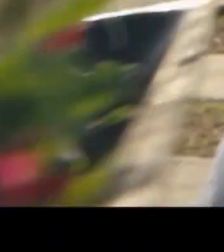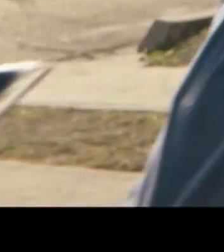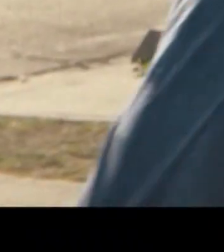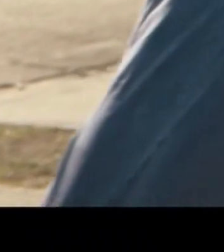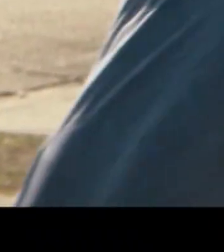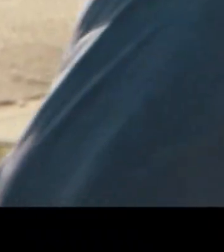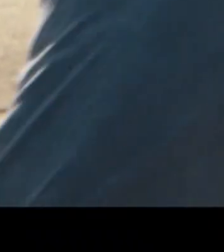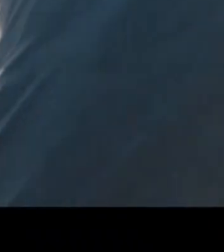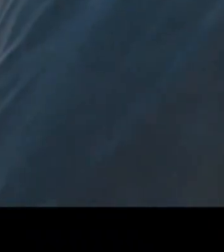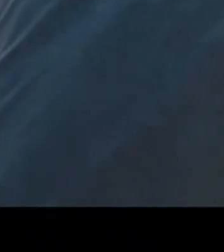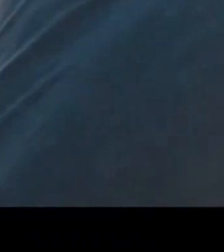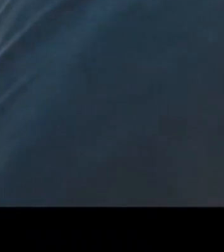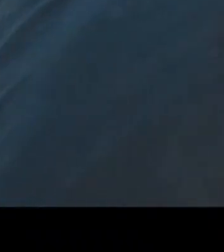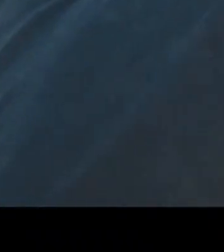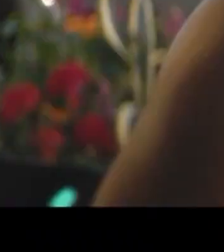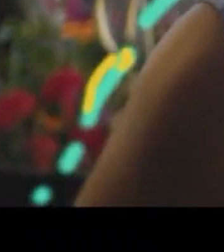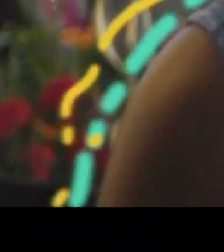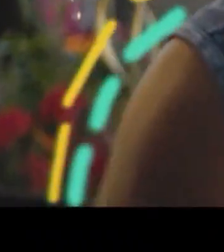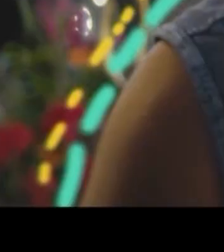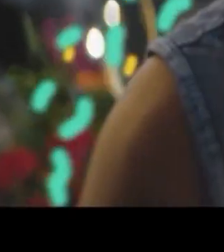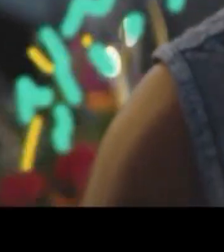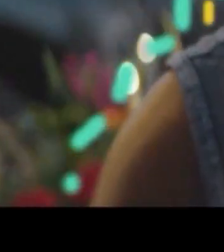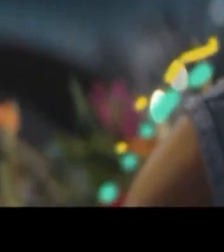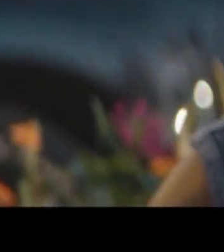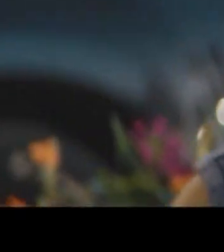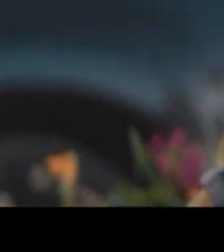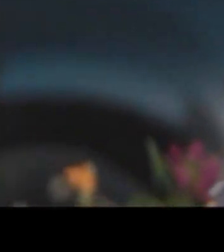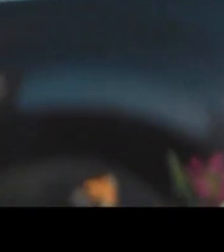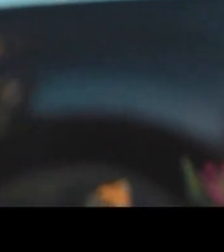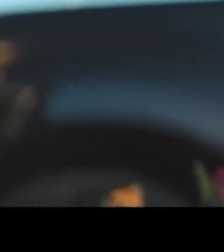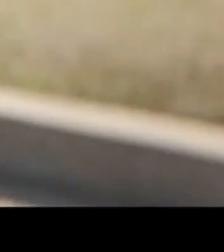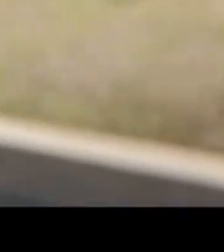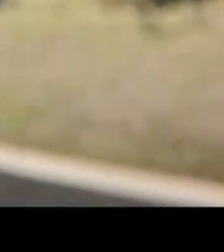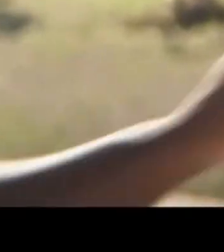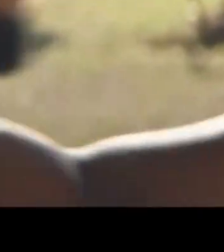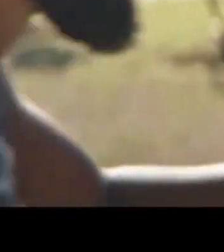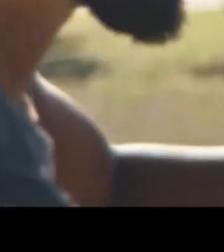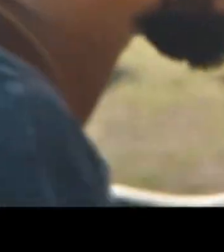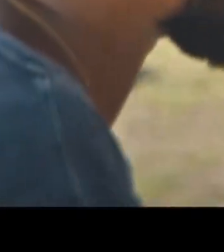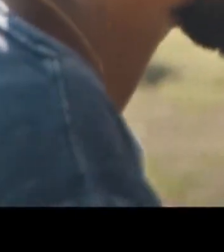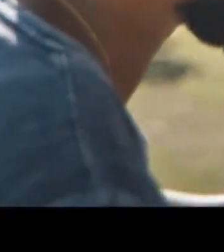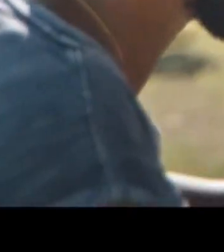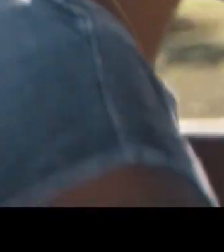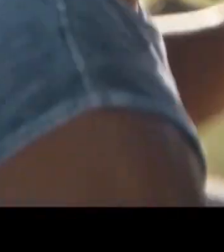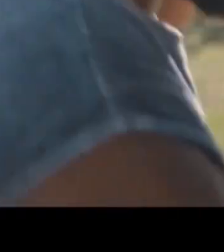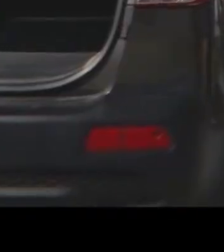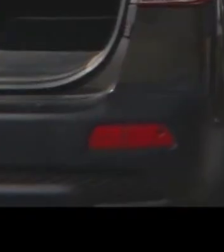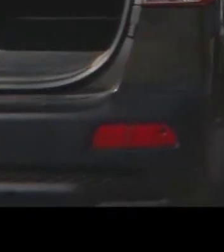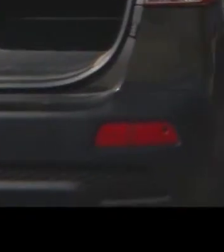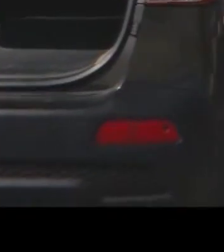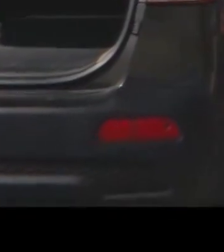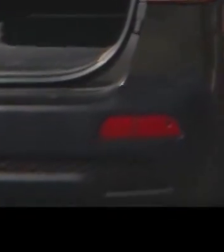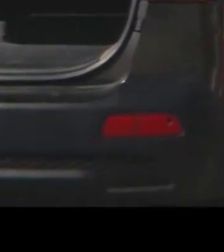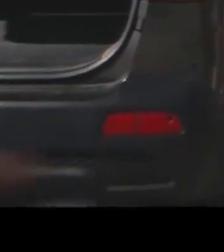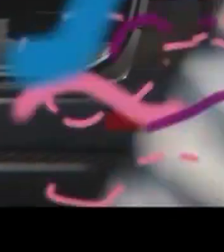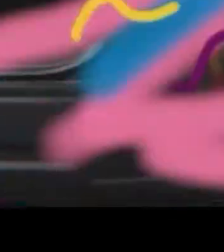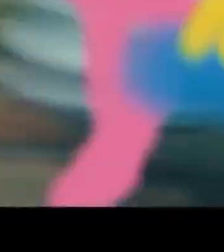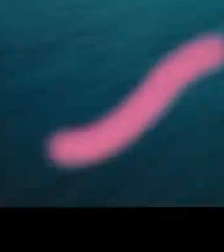Rhythm is commitment in action. It's how we show up for each other with unrelenting support that goes the